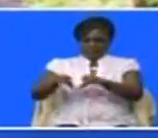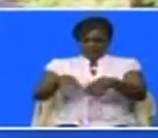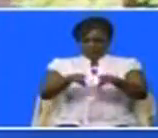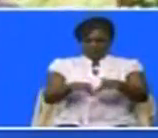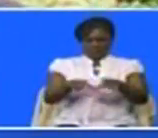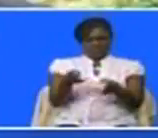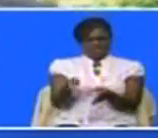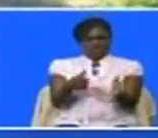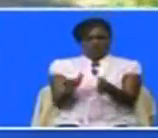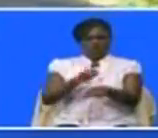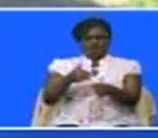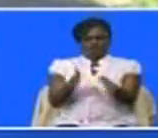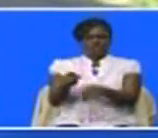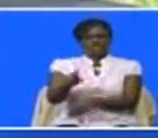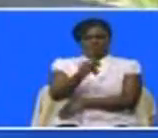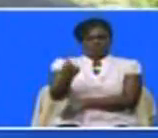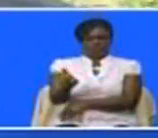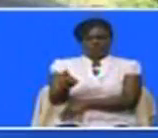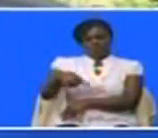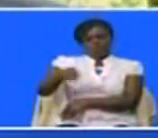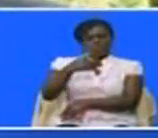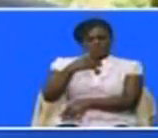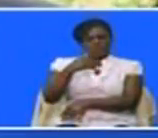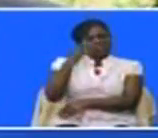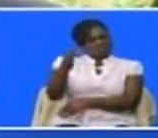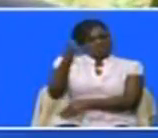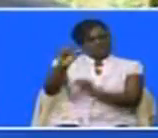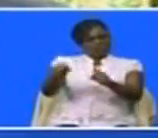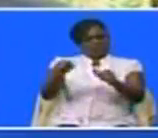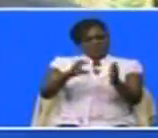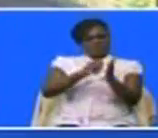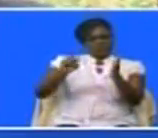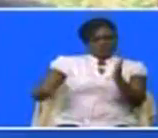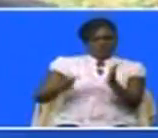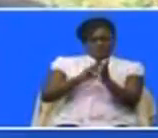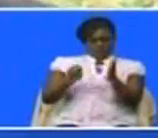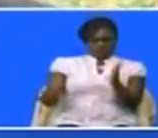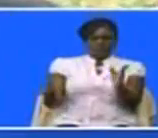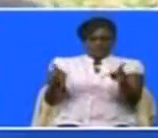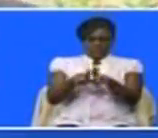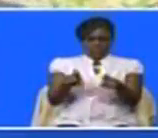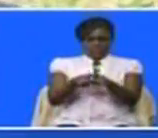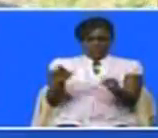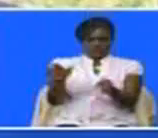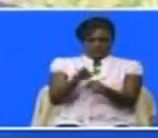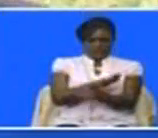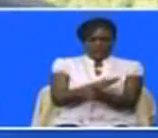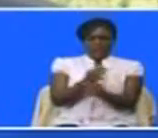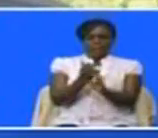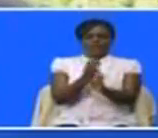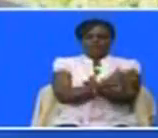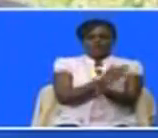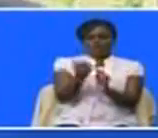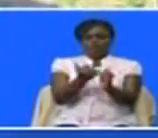the bumps is the question that we have. I think in future we have to see into it and we have to feel it before the